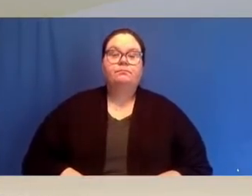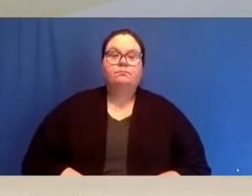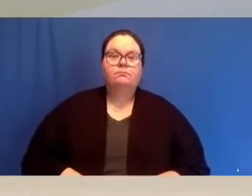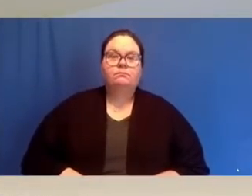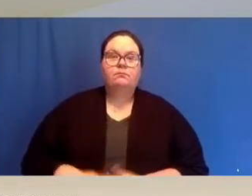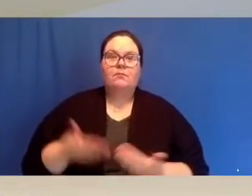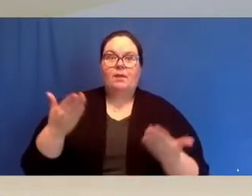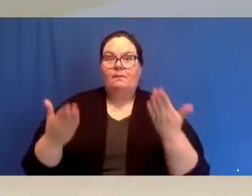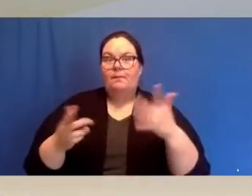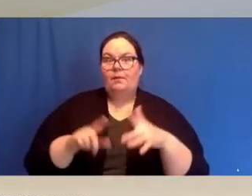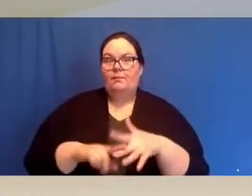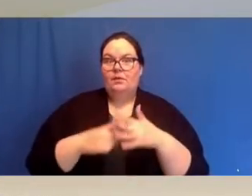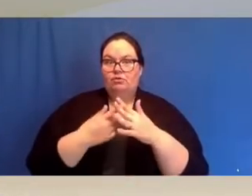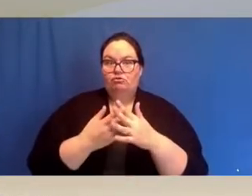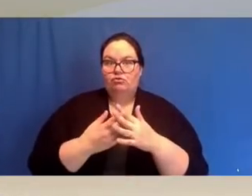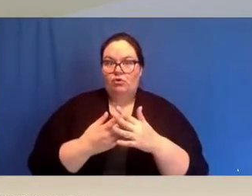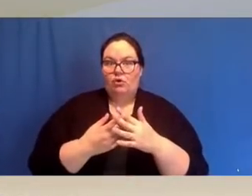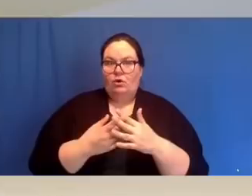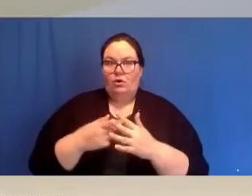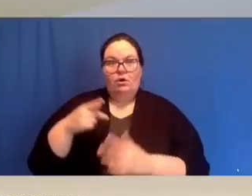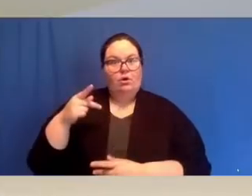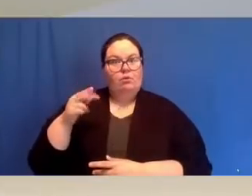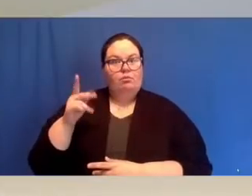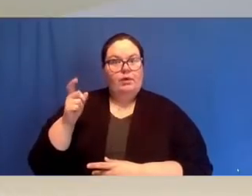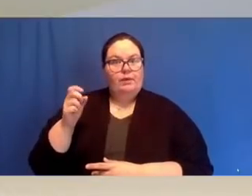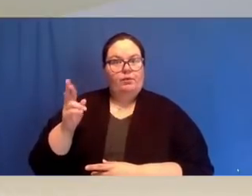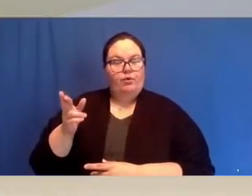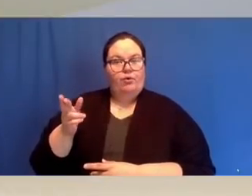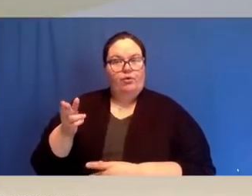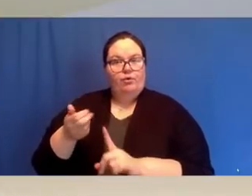Maybe we'll start, Premier, with